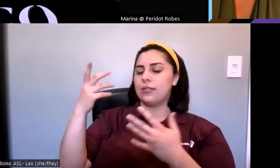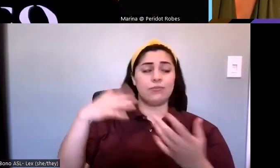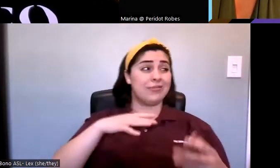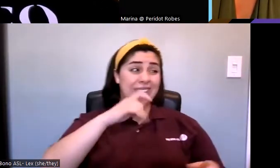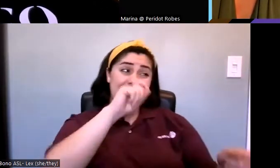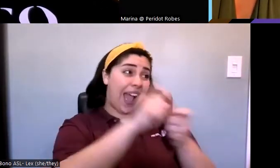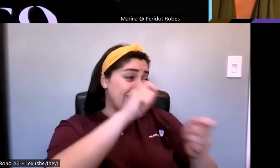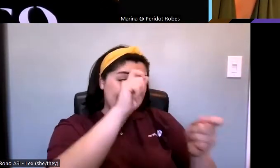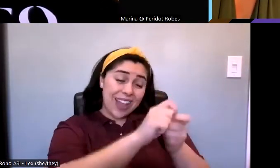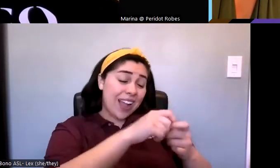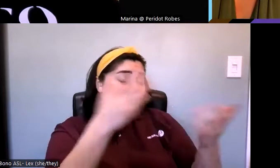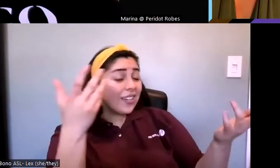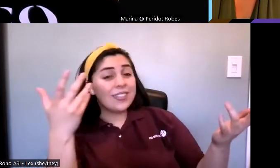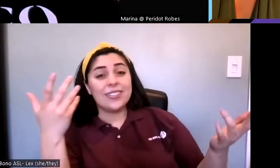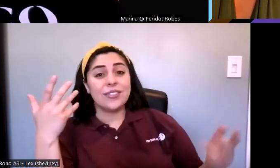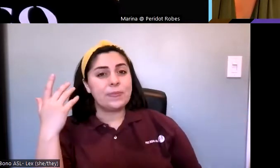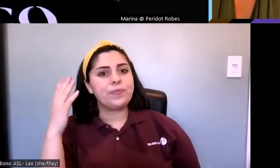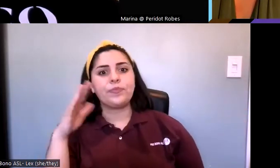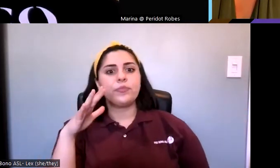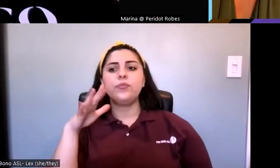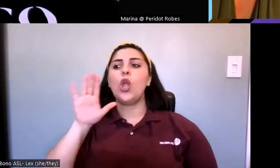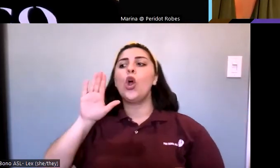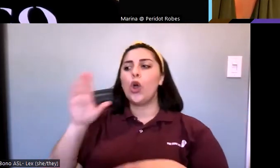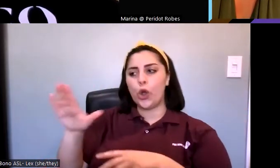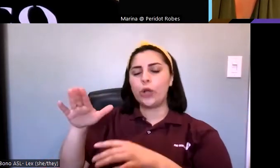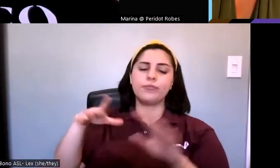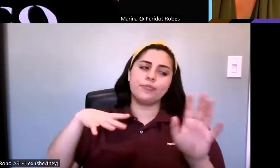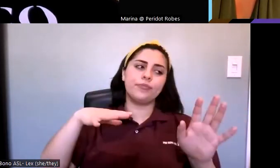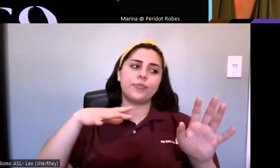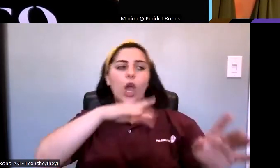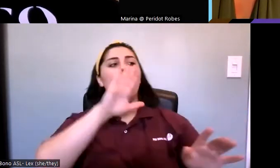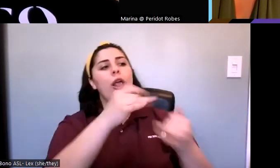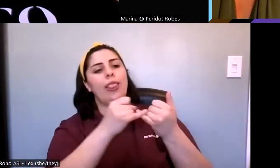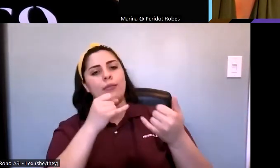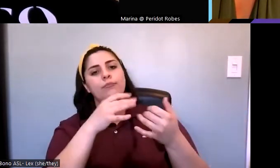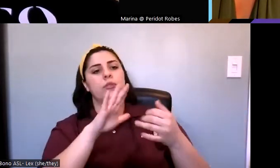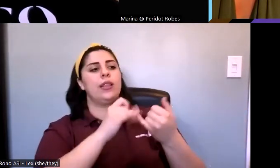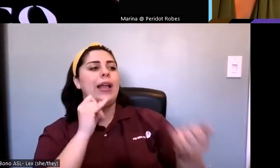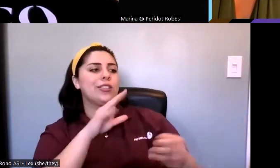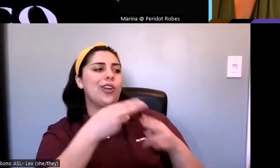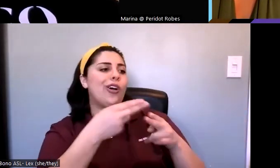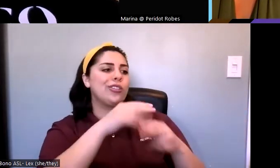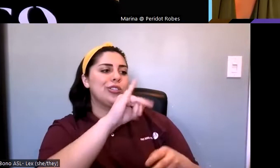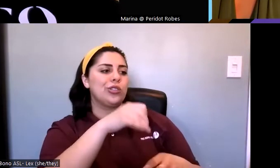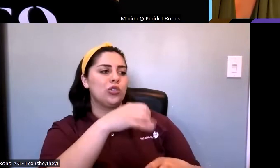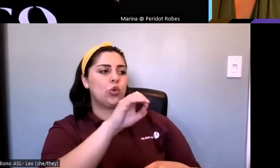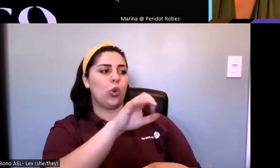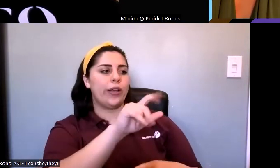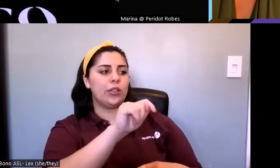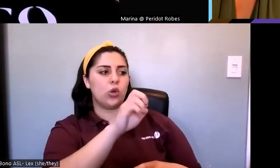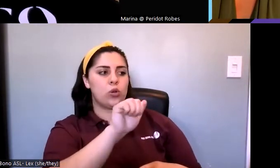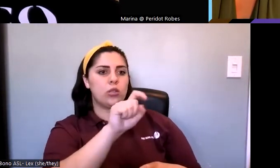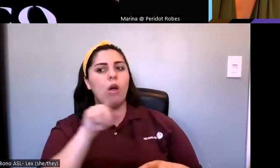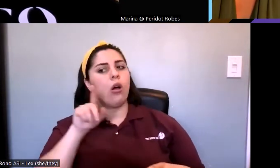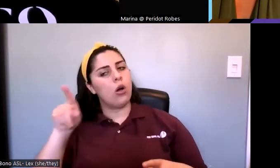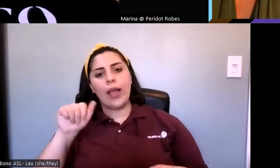Exactly. Her line is called Joy Toast. She is one of the most joyful people. And I met her when she